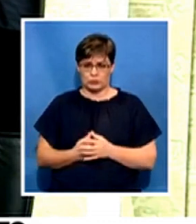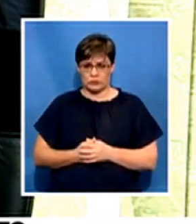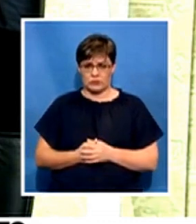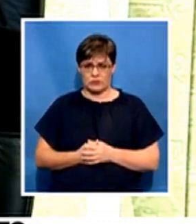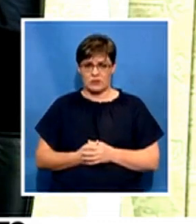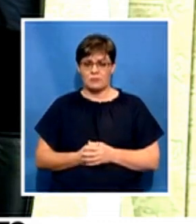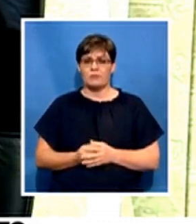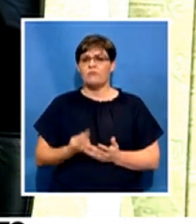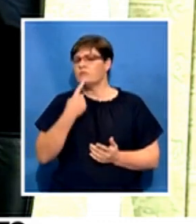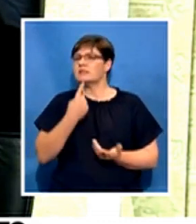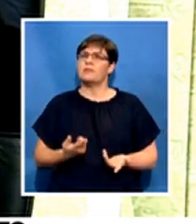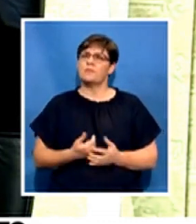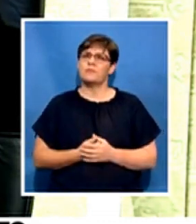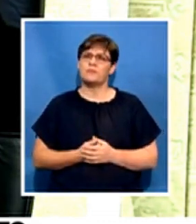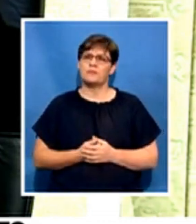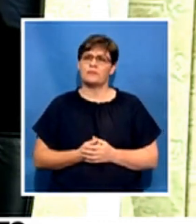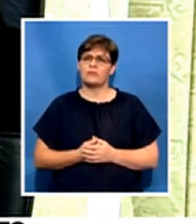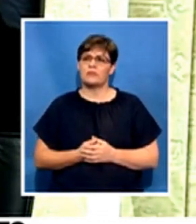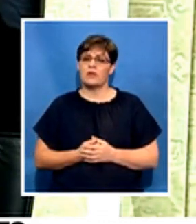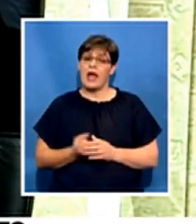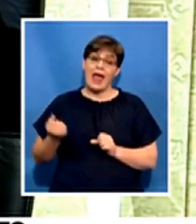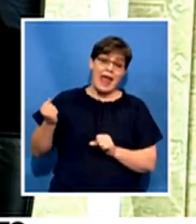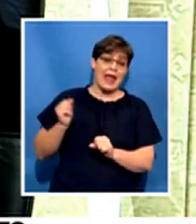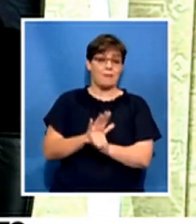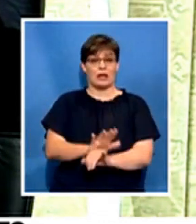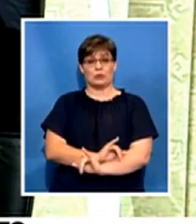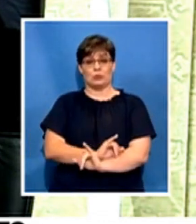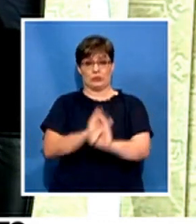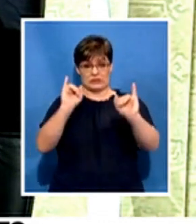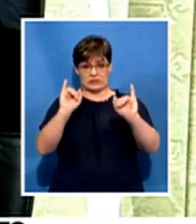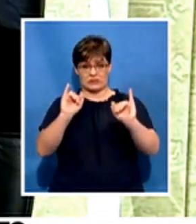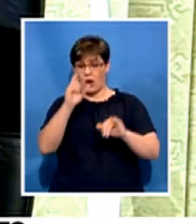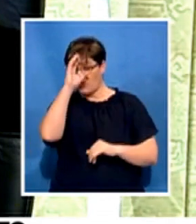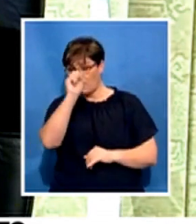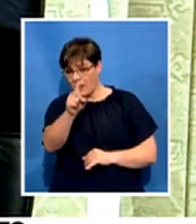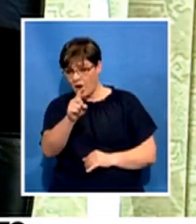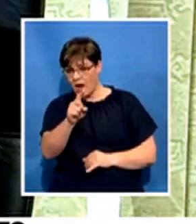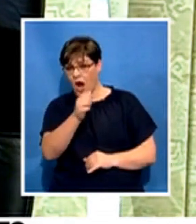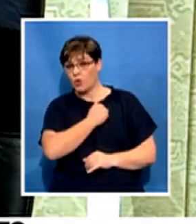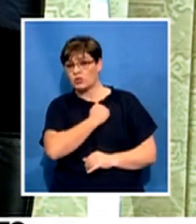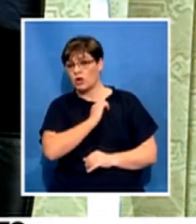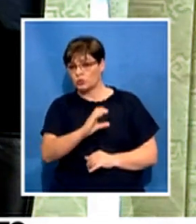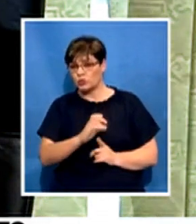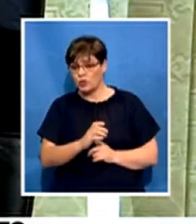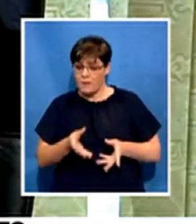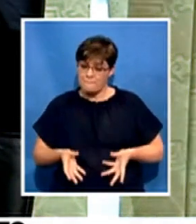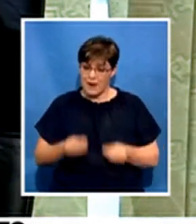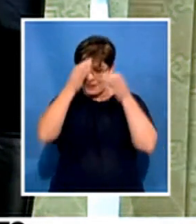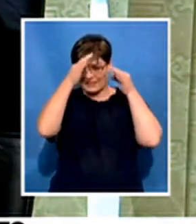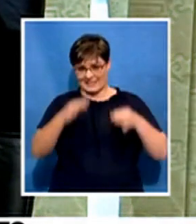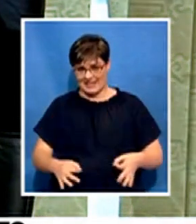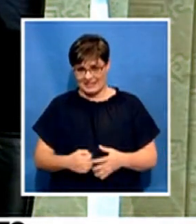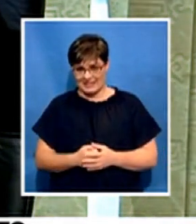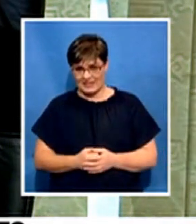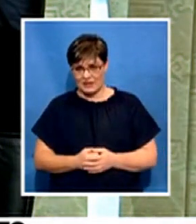huge implications, remember, Cosatu took this resolution, but we have always said our support for the ANC is